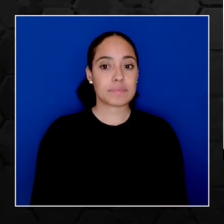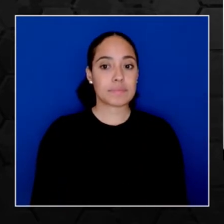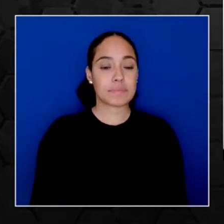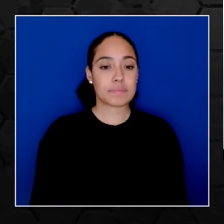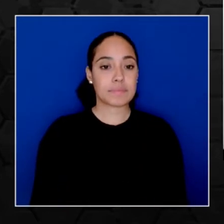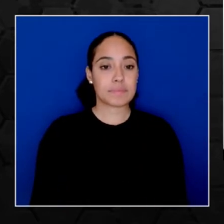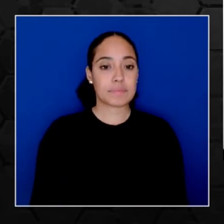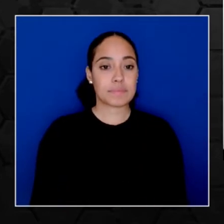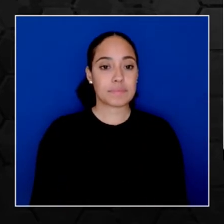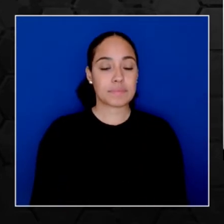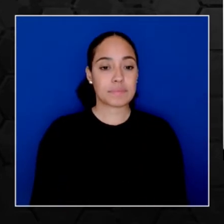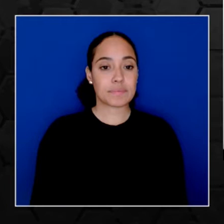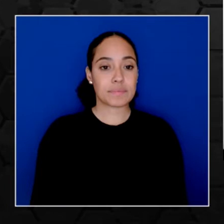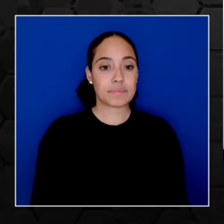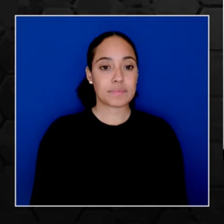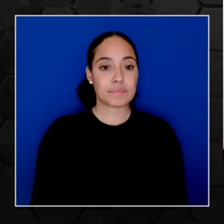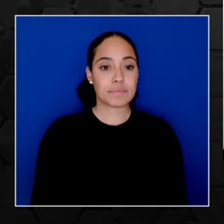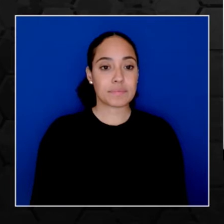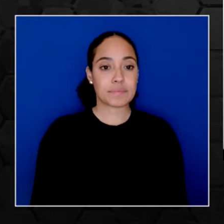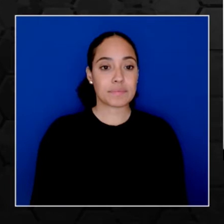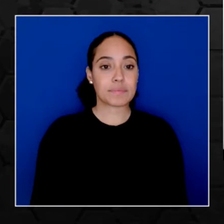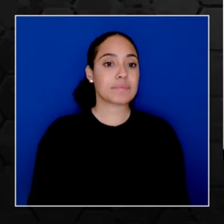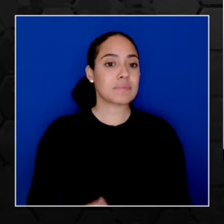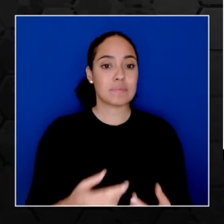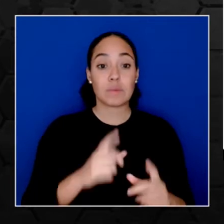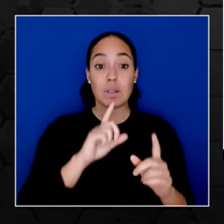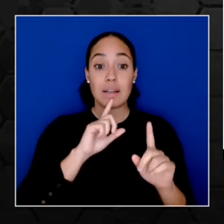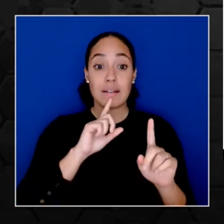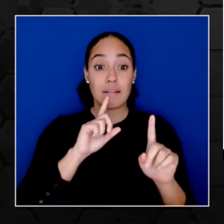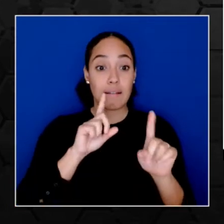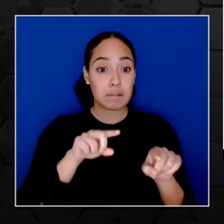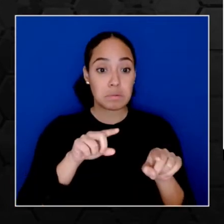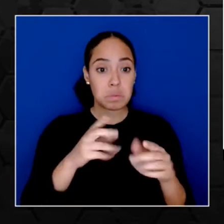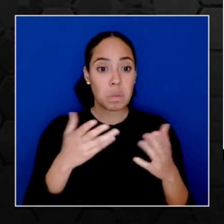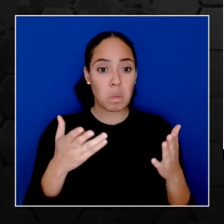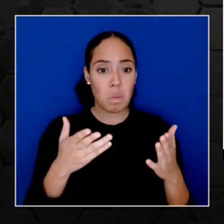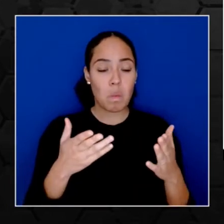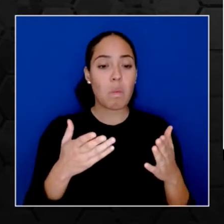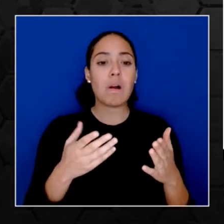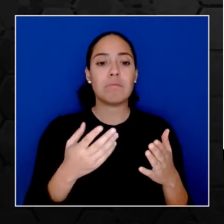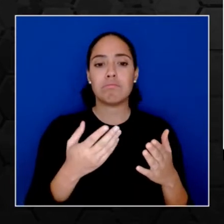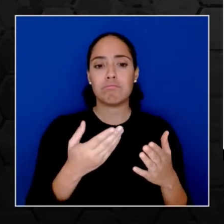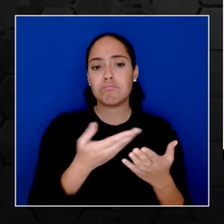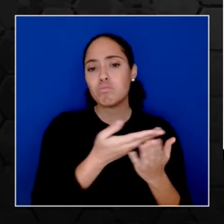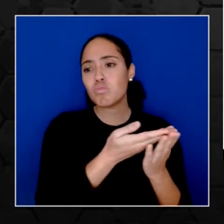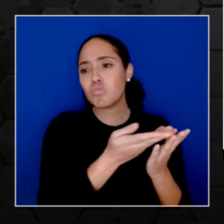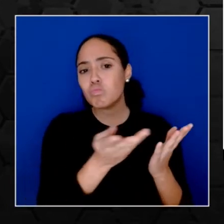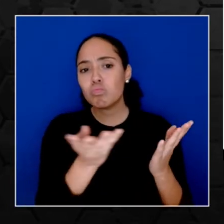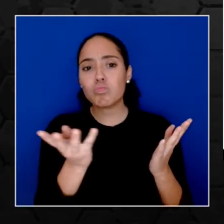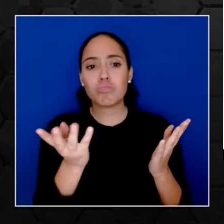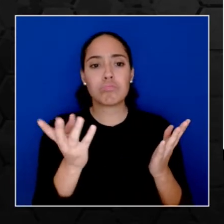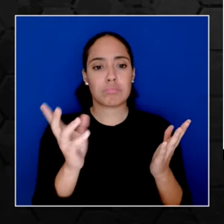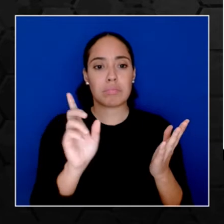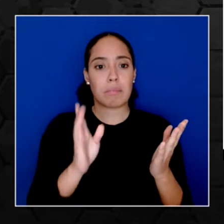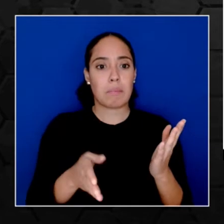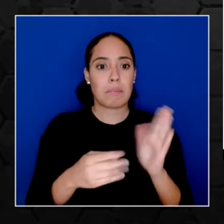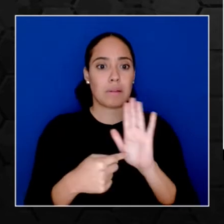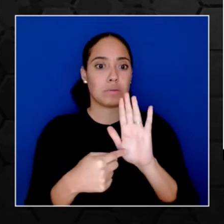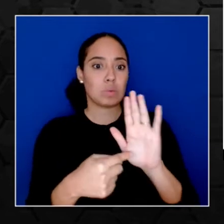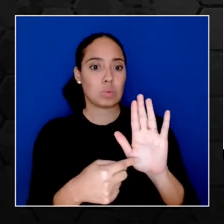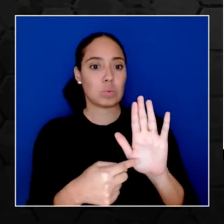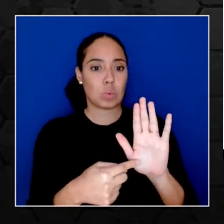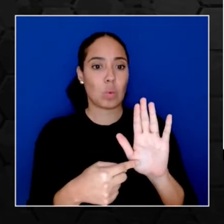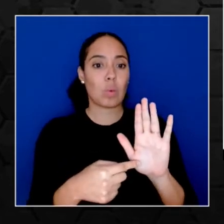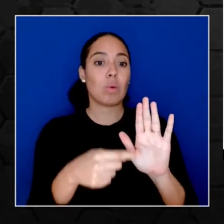scenario. And the returning message can be anything that needs to be shown to the users when the interrupting scenario is returning back to the main scenario. And here